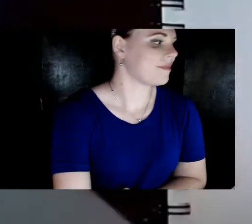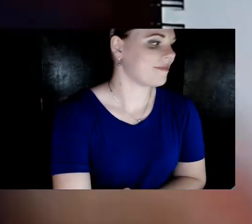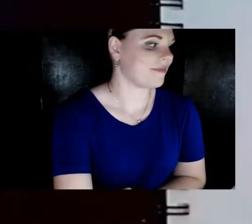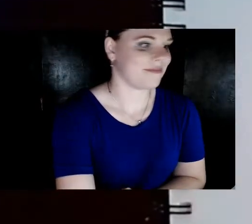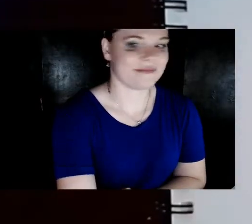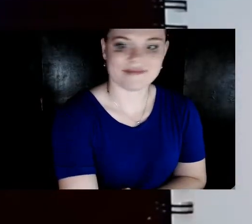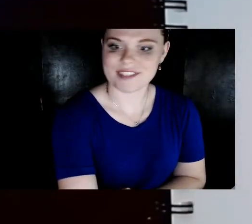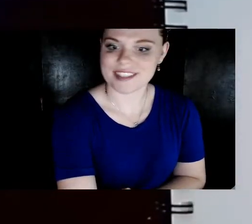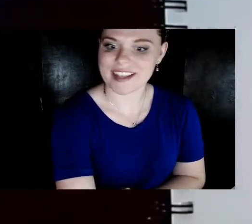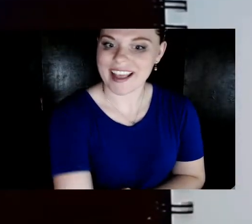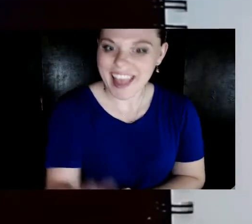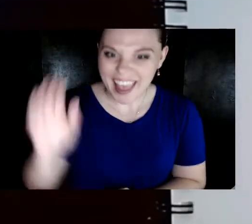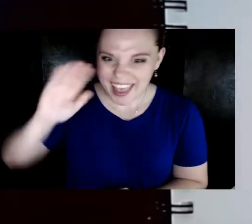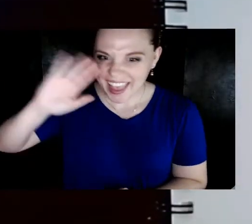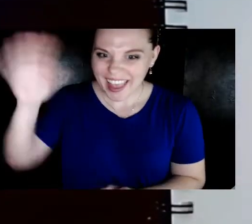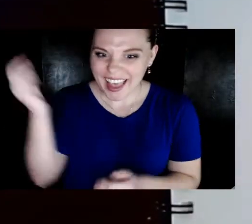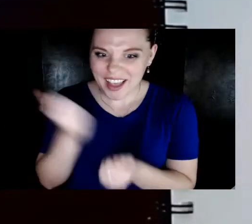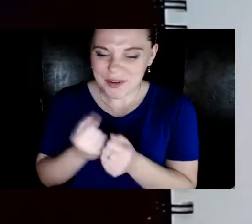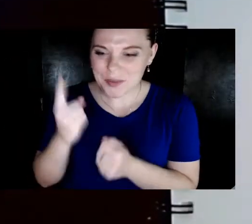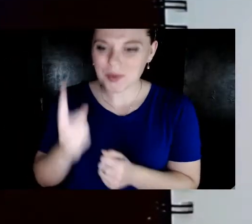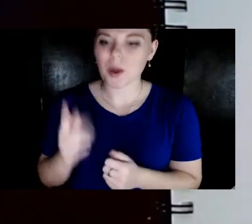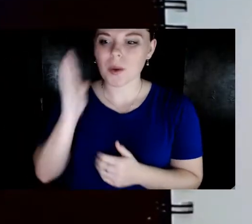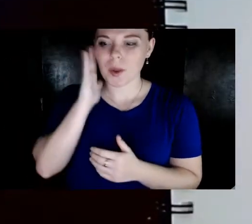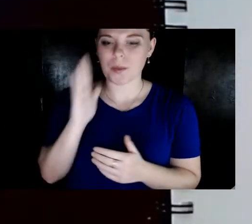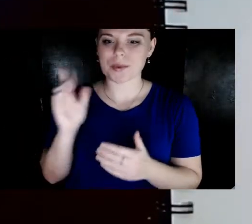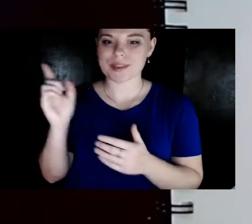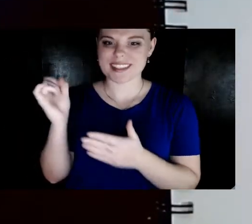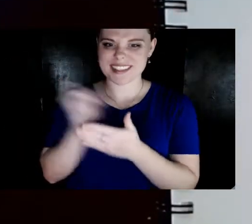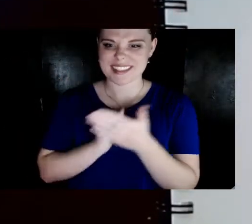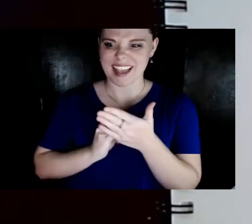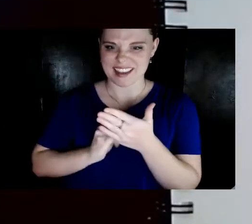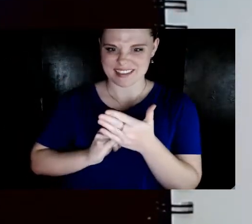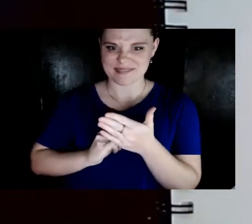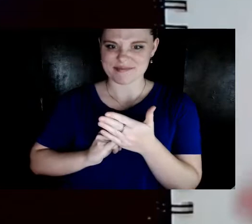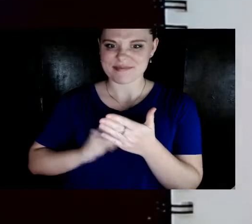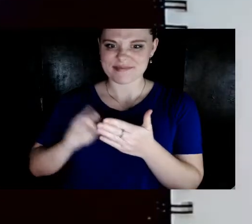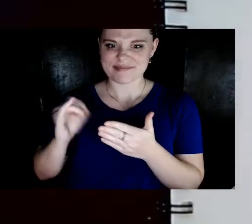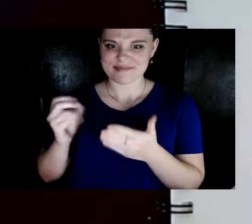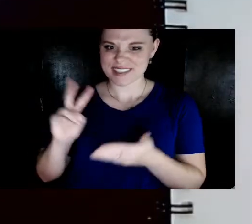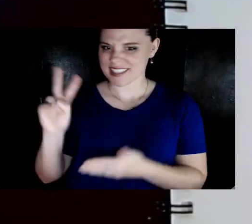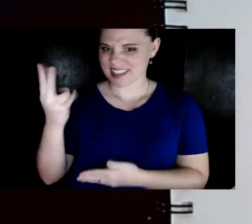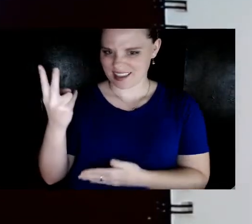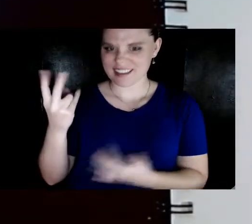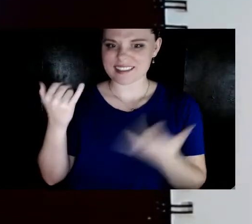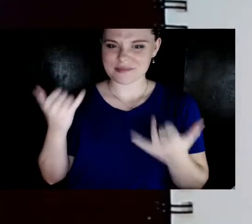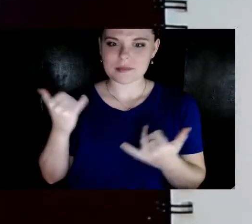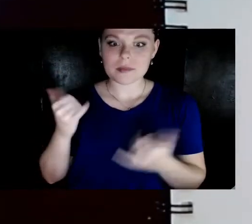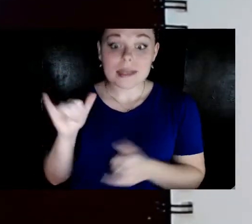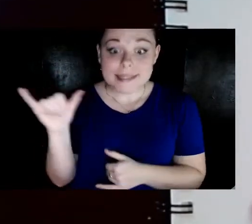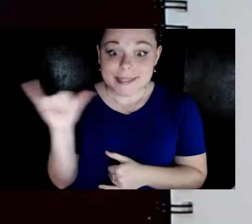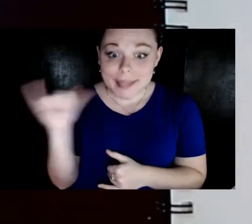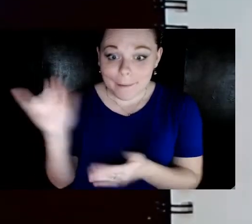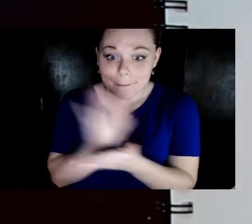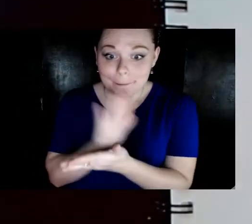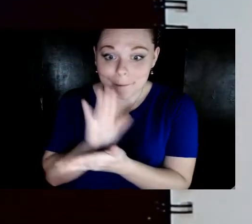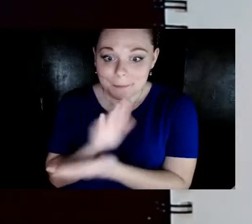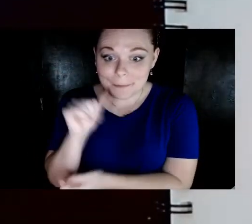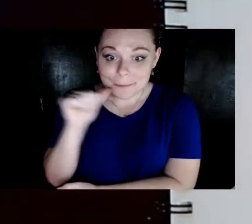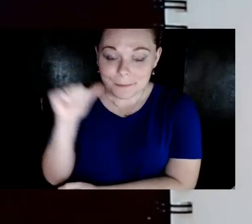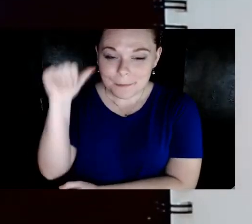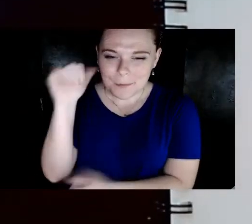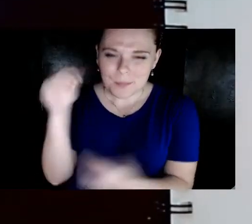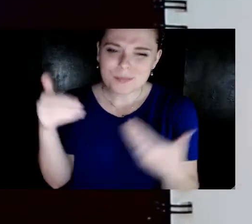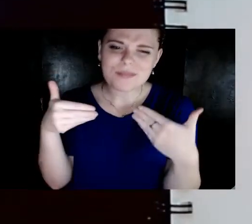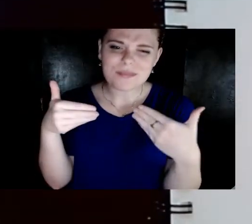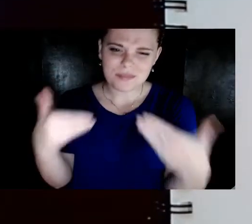Hi everybody, we're going to do our second drawing today. We're going to start on the same paper that we had yesterday. So we have